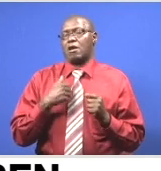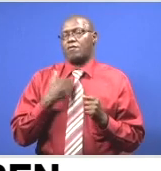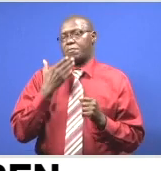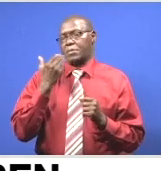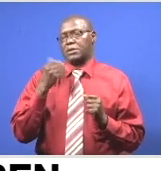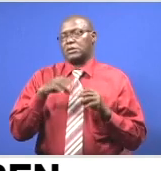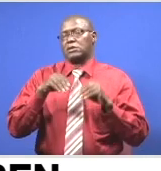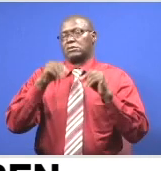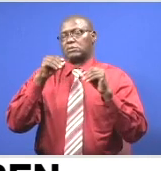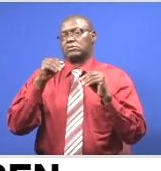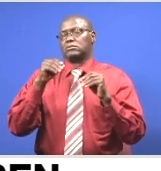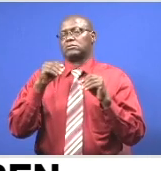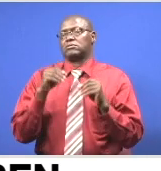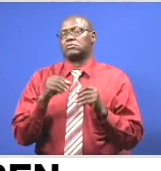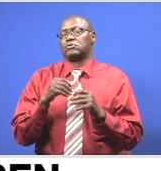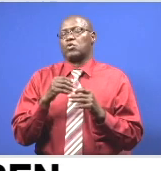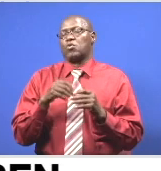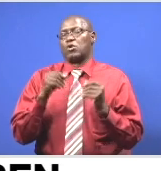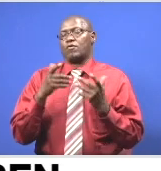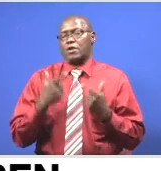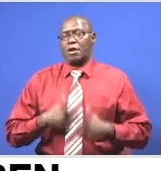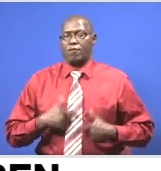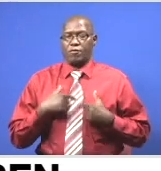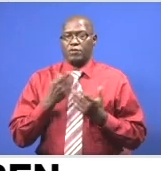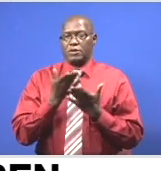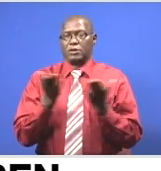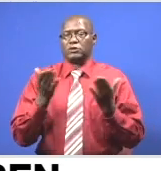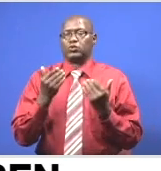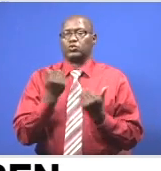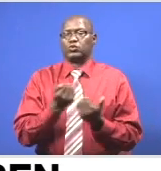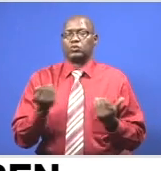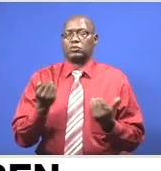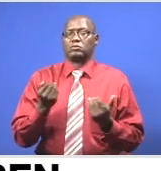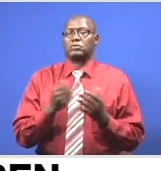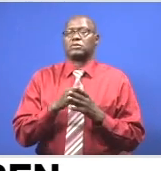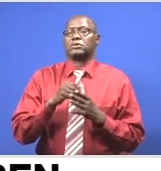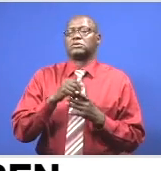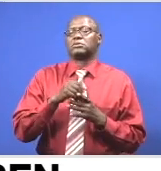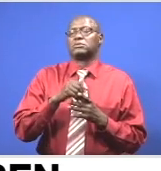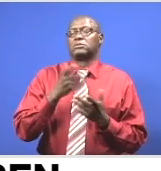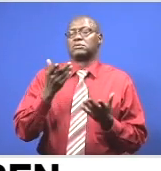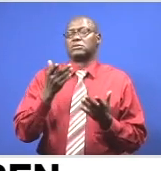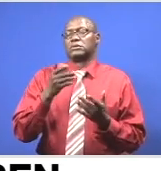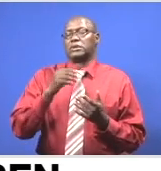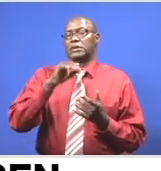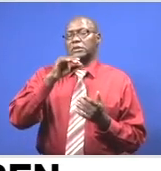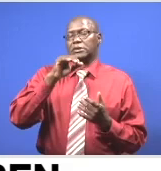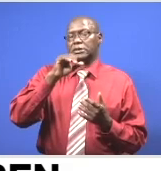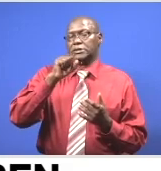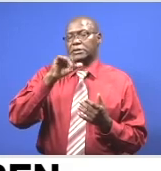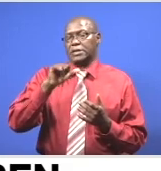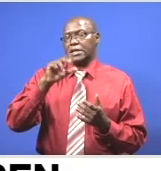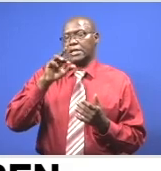or improved function for these children. Both cerebral palsy and Down syndrome are lifelong conditions that can be